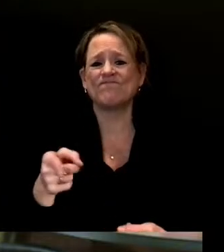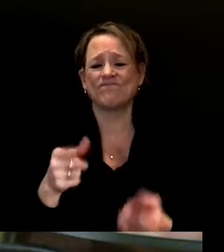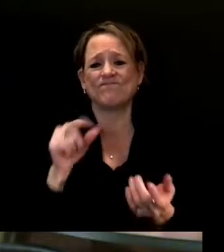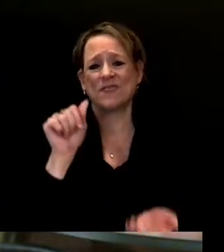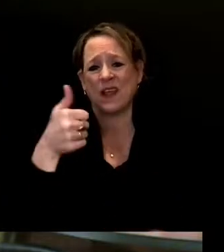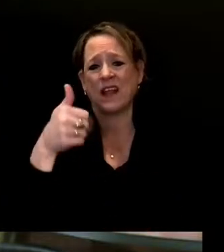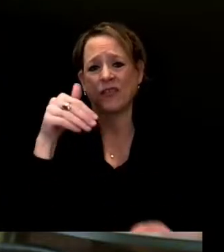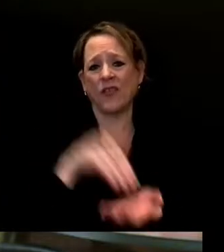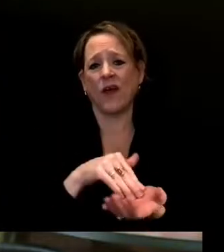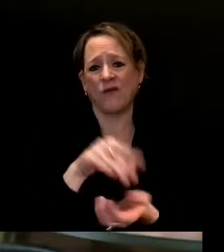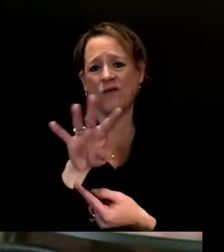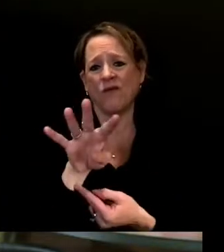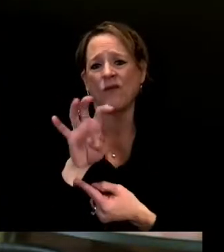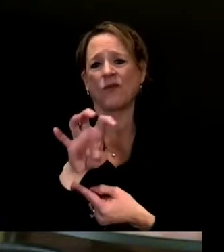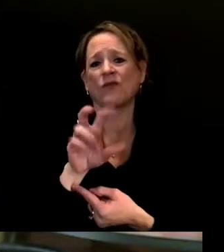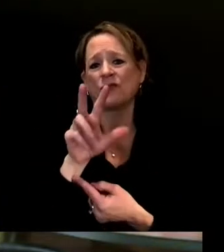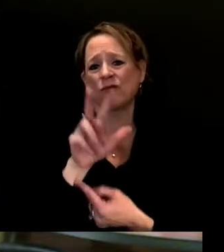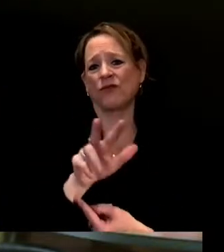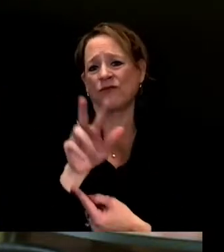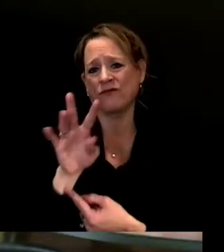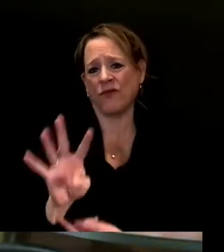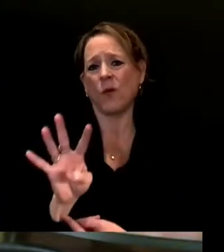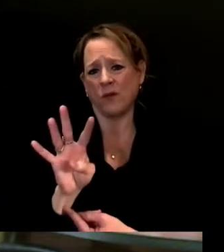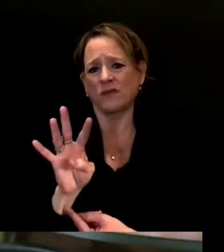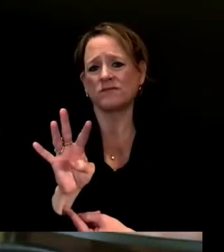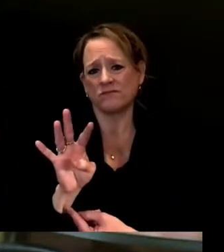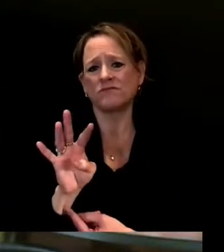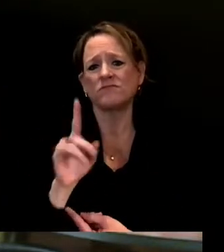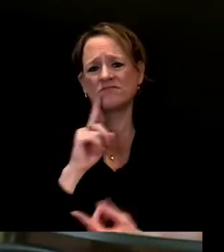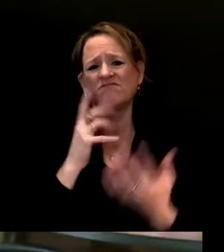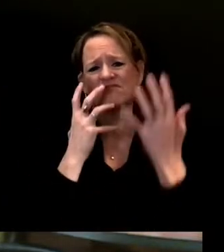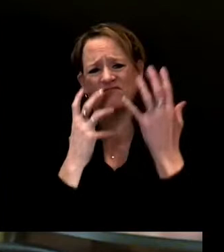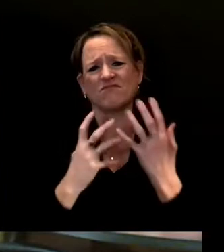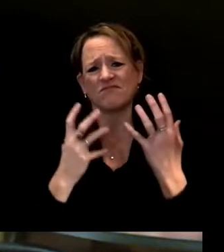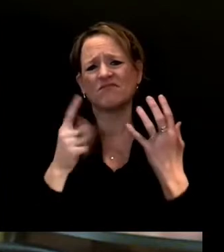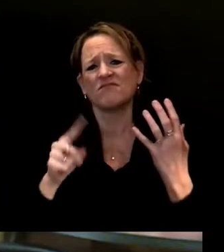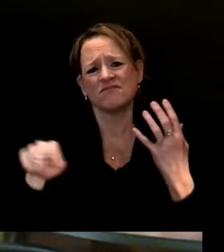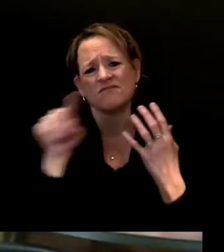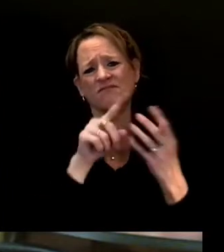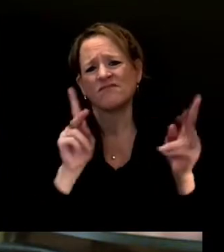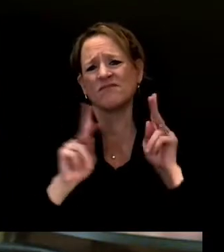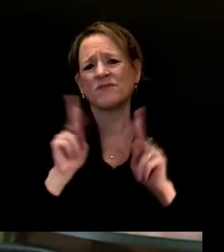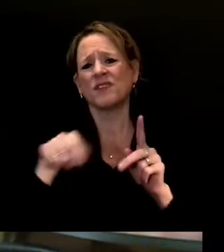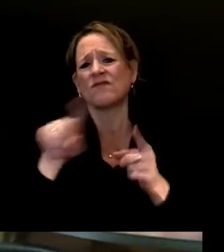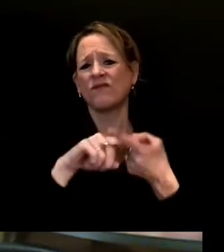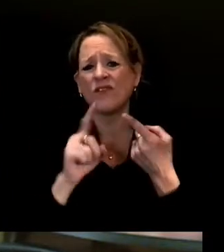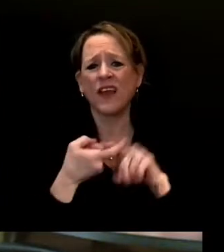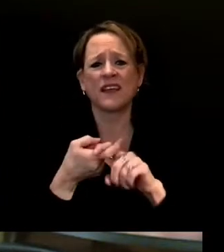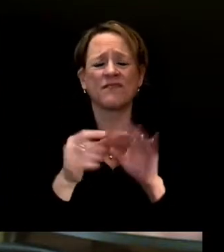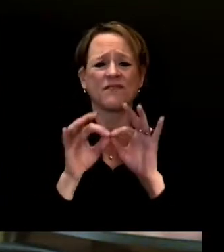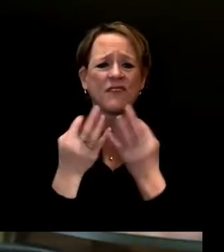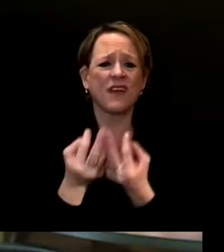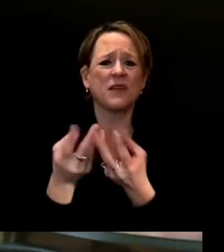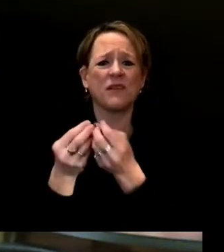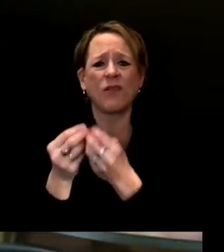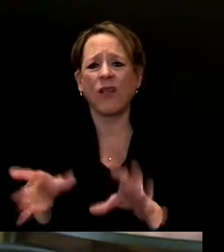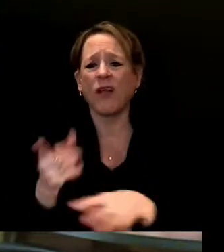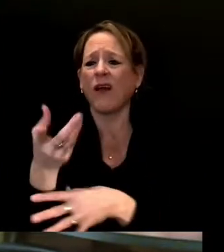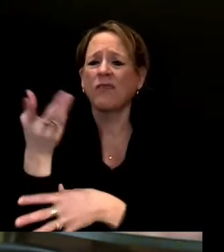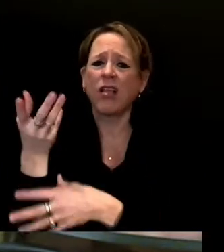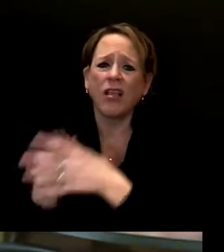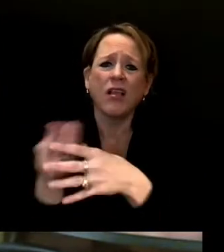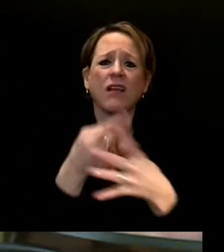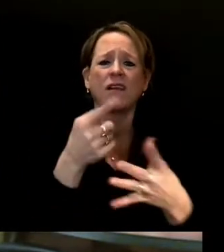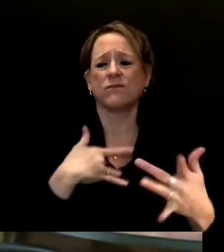10,434, and our thoughts continue to go out to the families and friends who have lost someone to this disease. As the